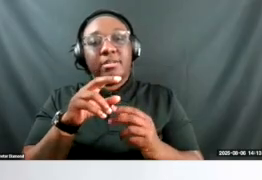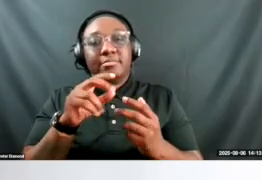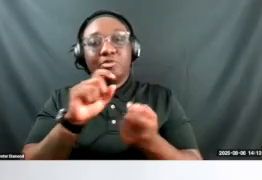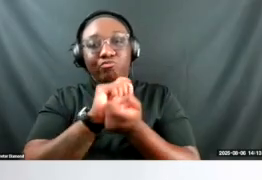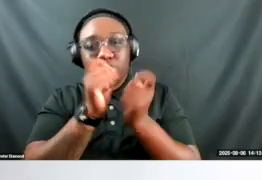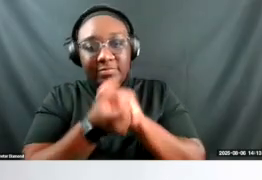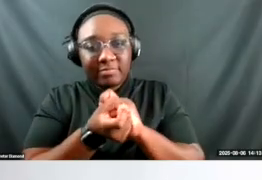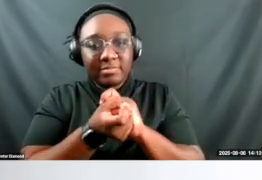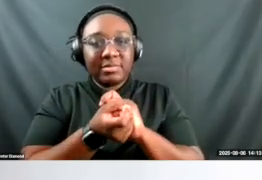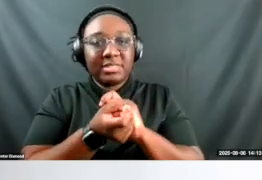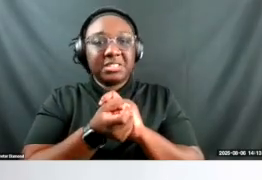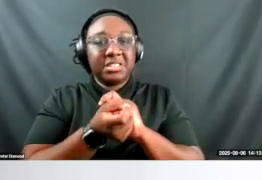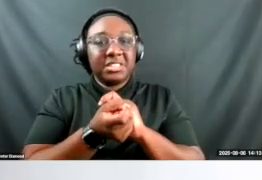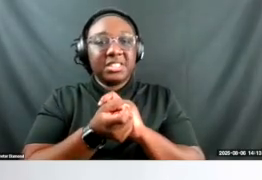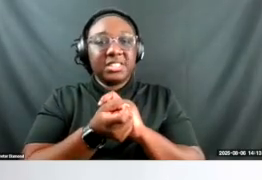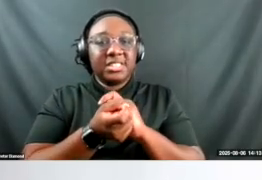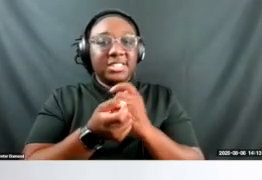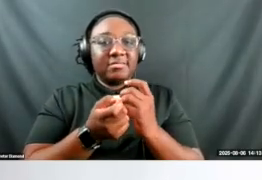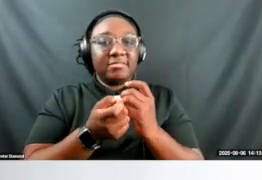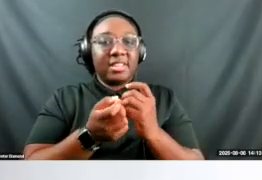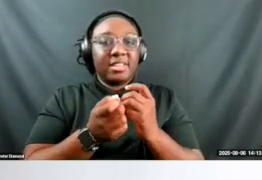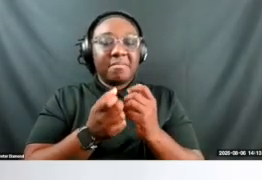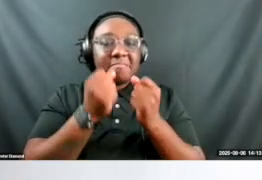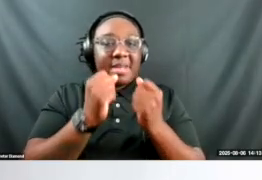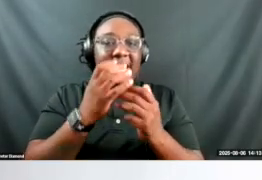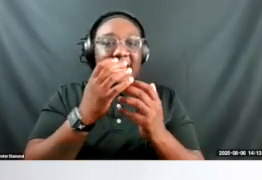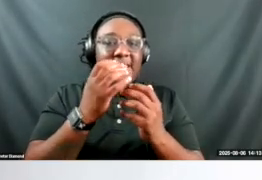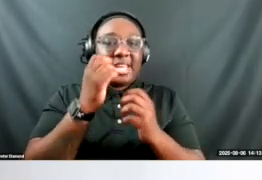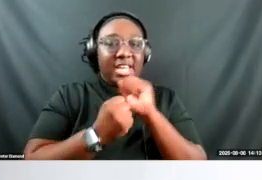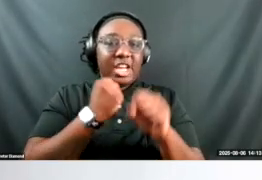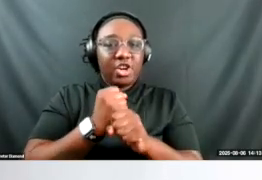multi-year ZEV funding plan that was agreed to a few years back?